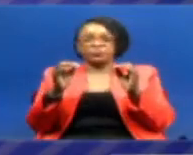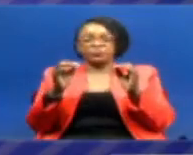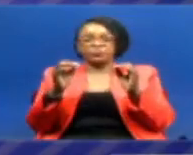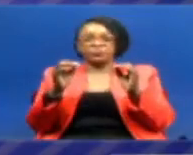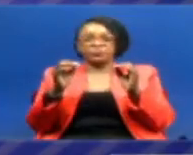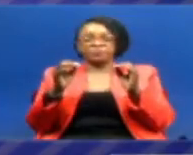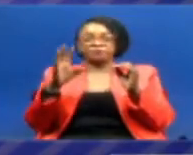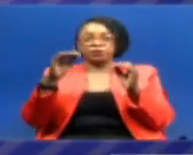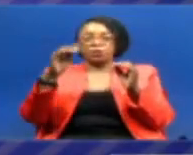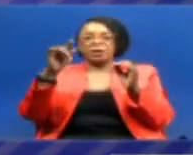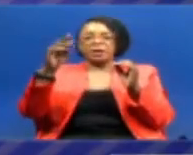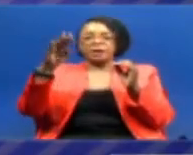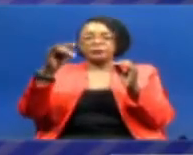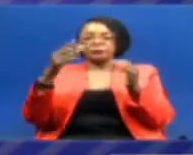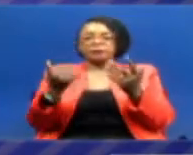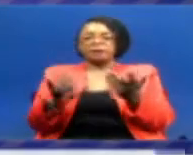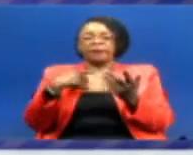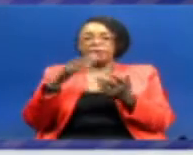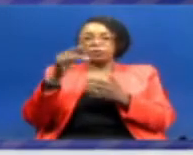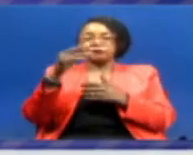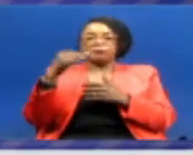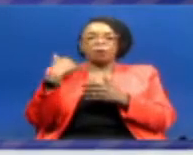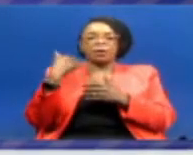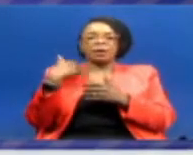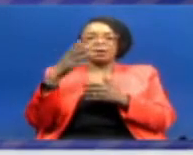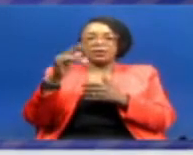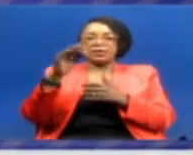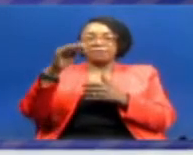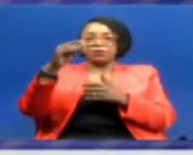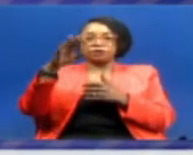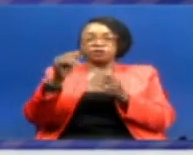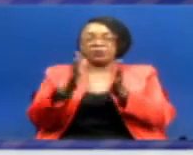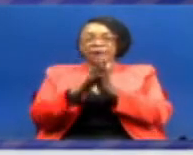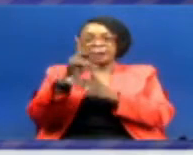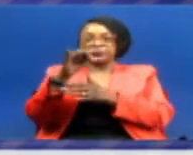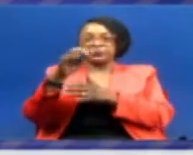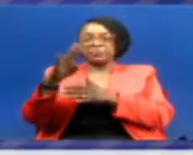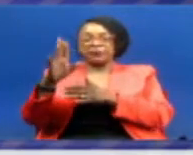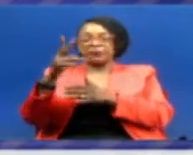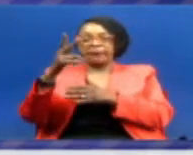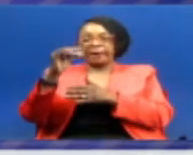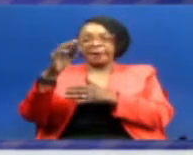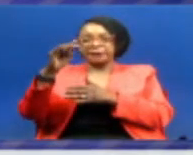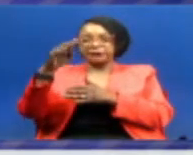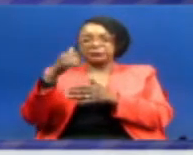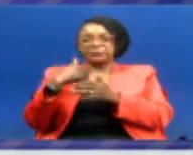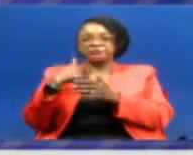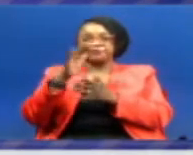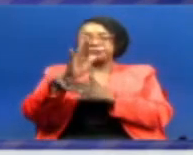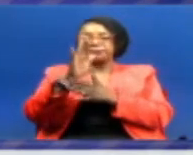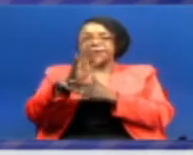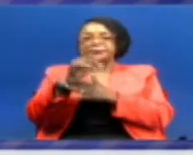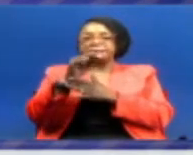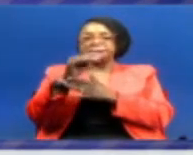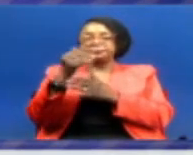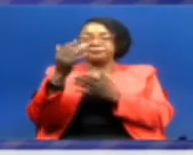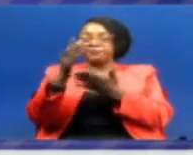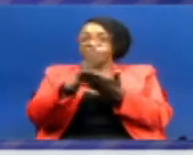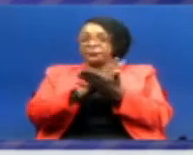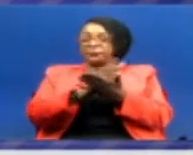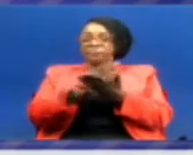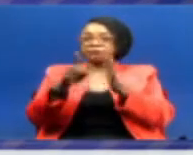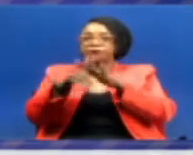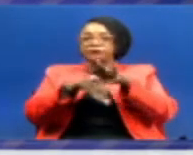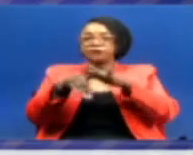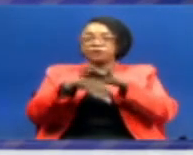Orlando City's Nabi Kibunguchy, Muranga Seals' Eric Balecho and KCB's Hanif Wesonga have earned their maiden call-up to the